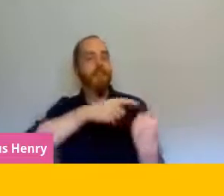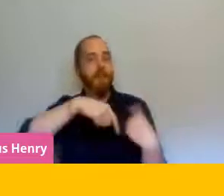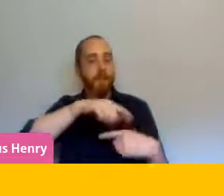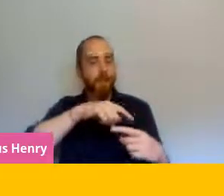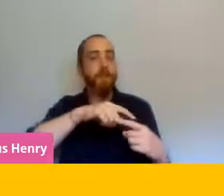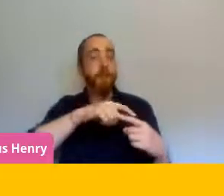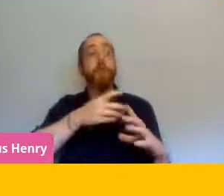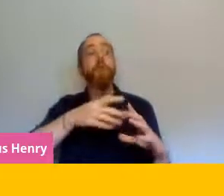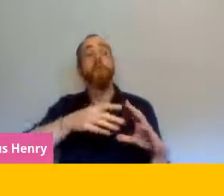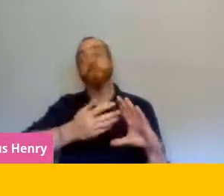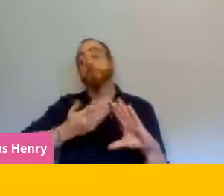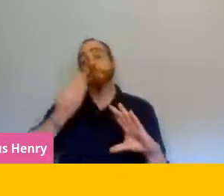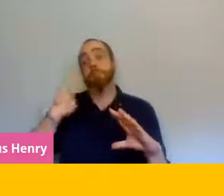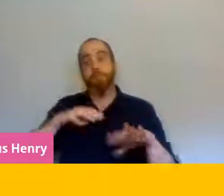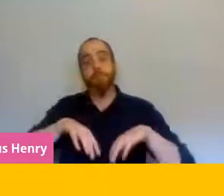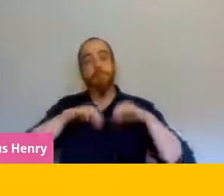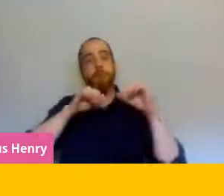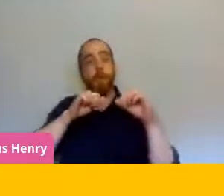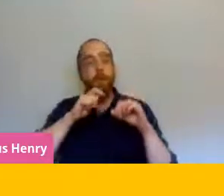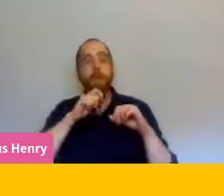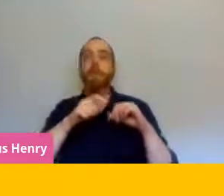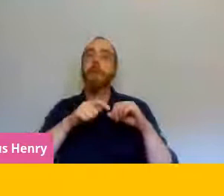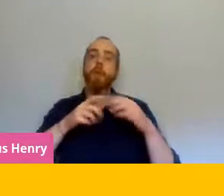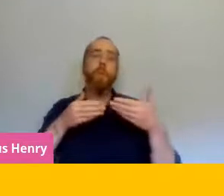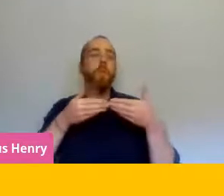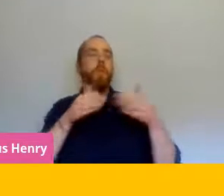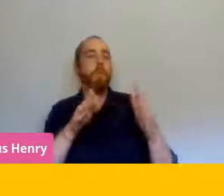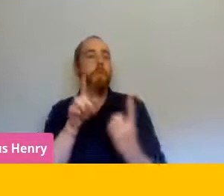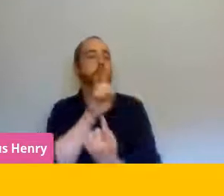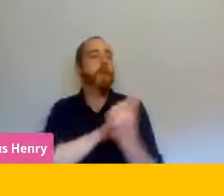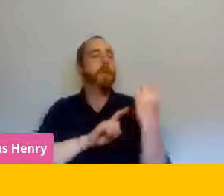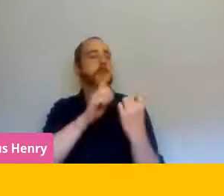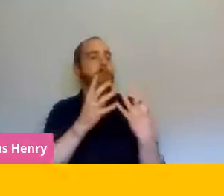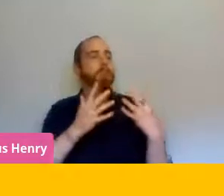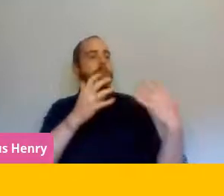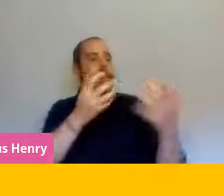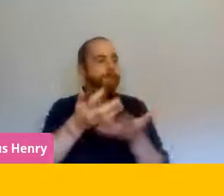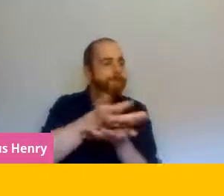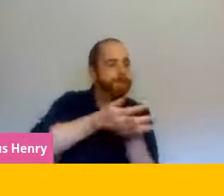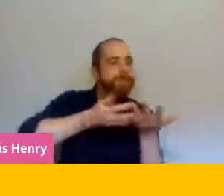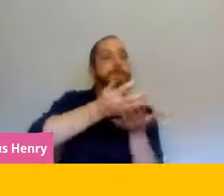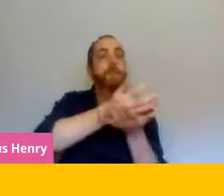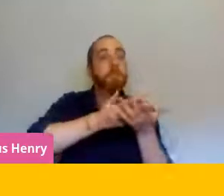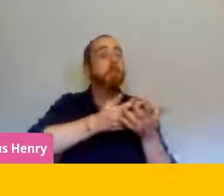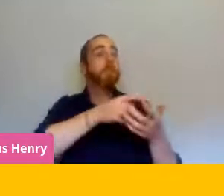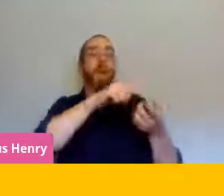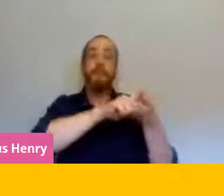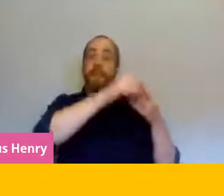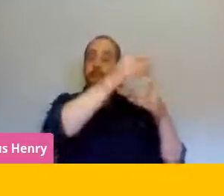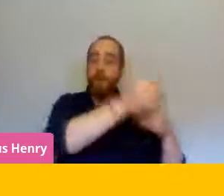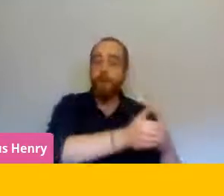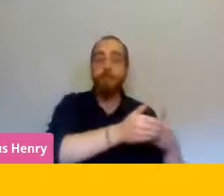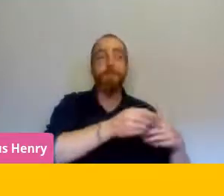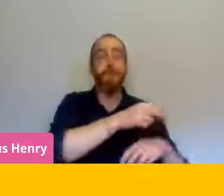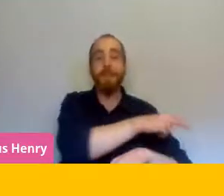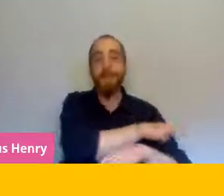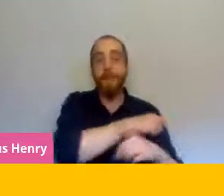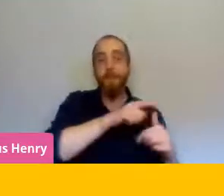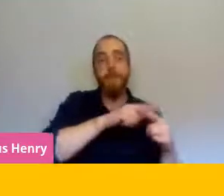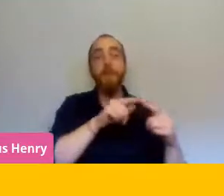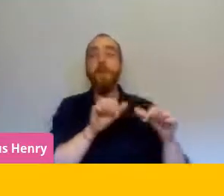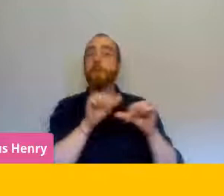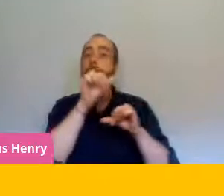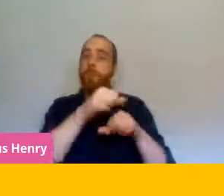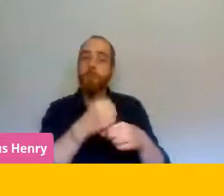as well as extraordinary general meetings, specifically for casualised staff, for fixed-term contract staff, for postgraduates, and trying to